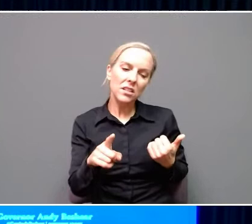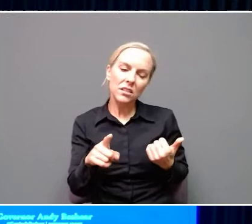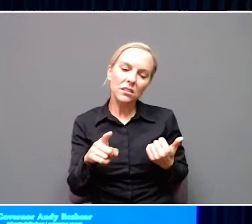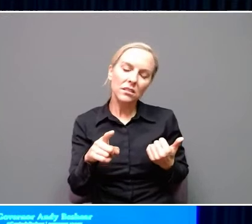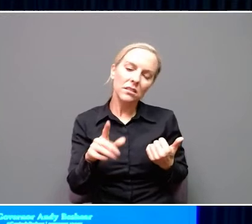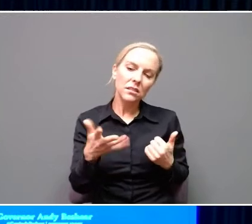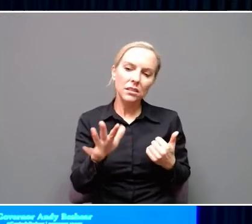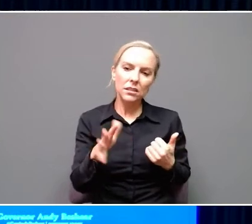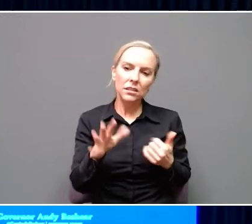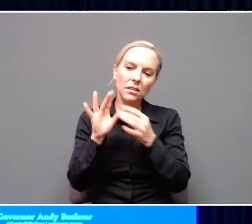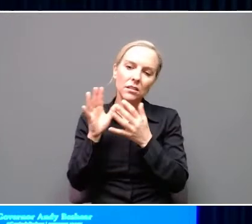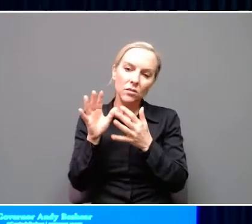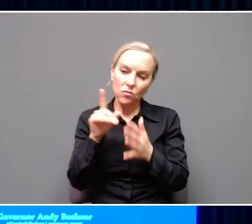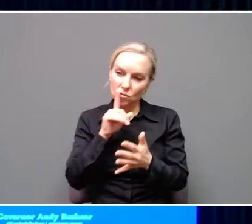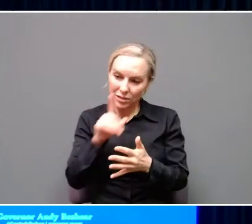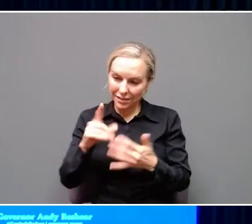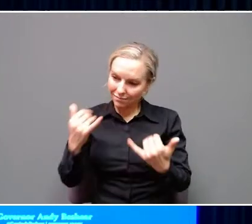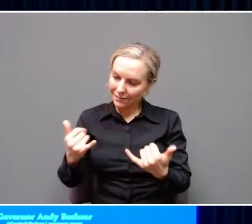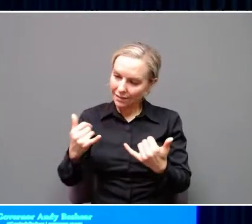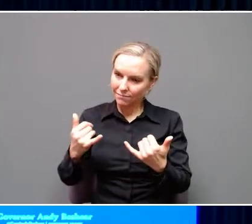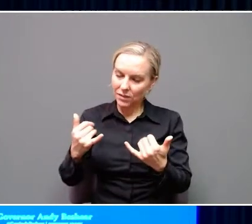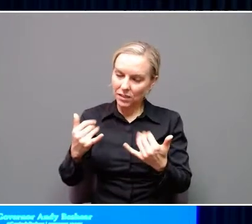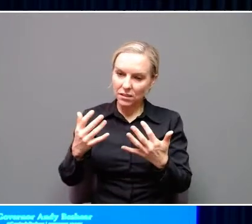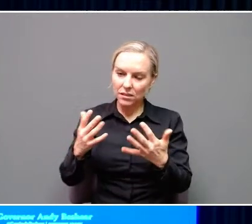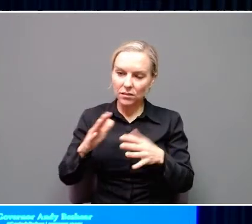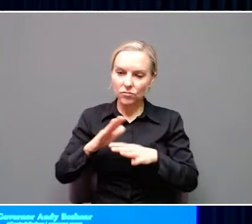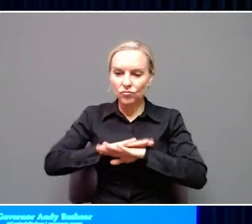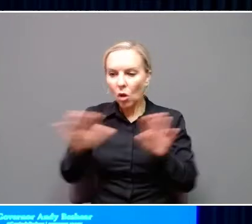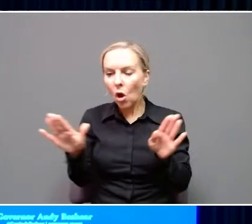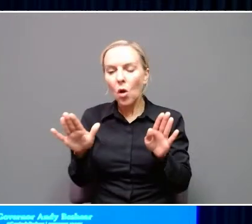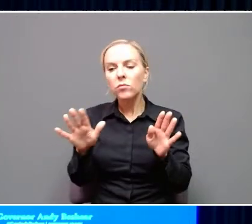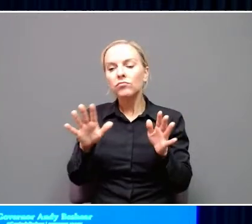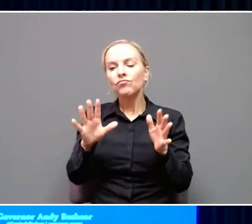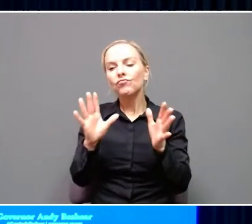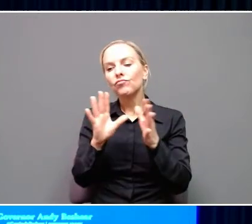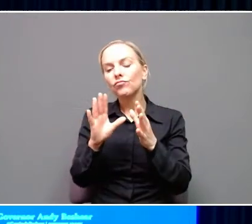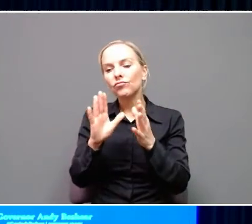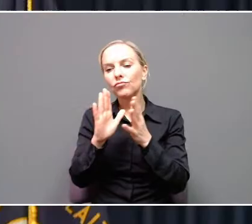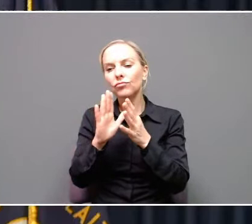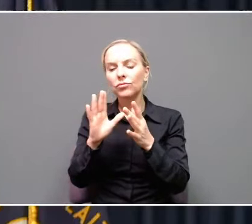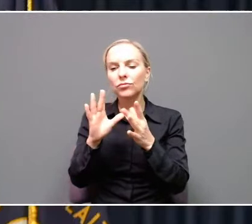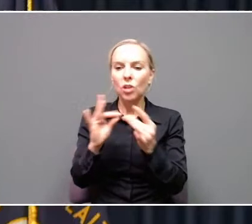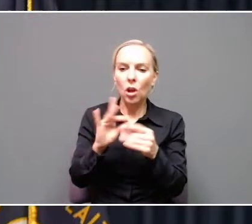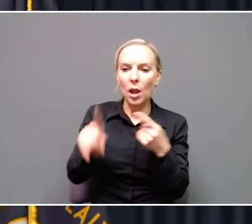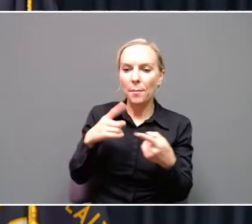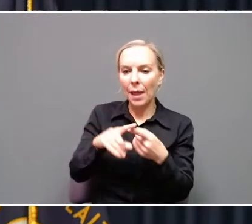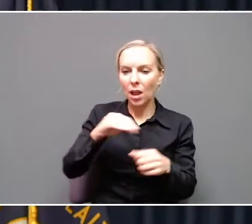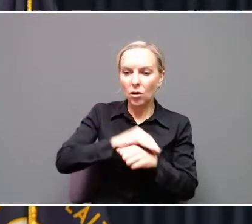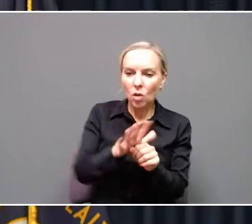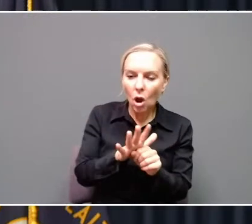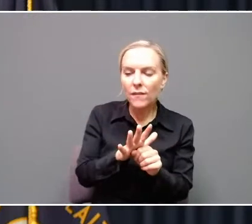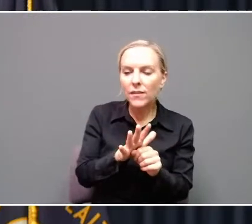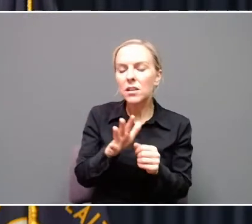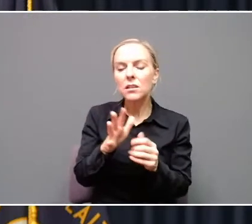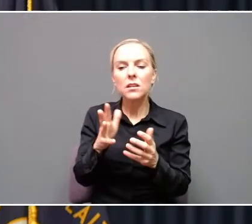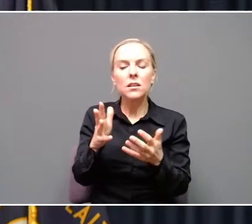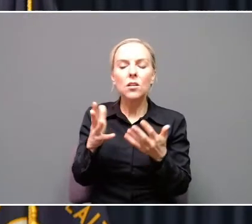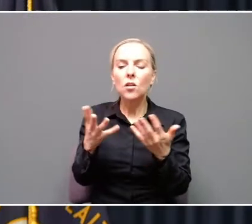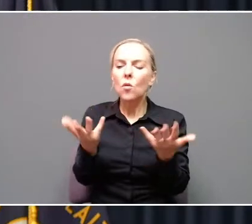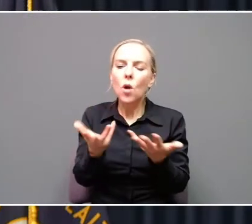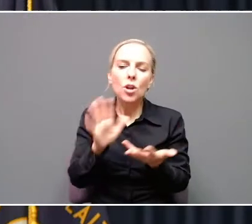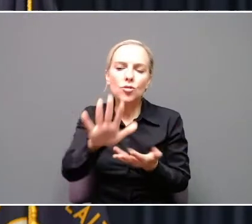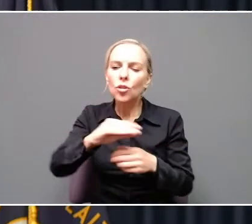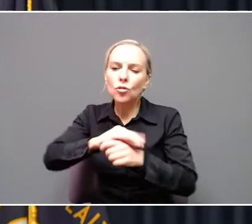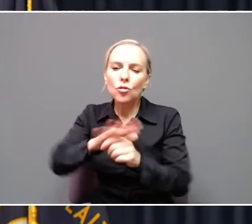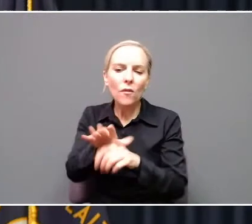leads me to say, is it time to quit talking about it, quit tracking it? Is it time to treat it like the flu? And what is your COVID advice